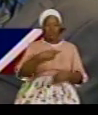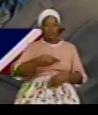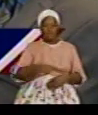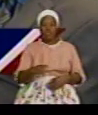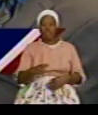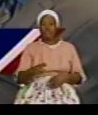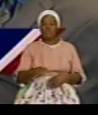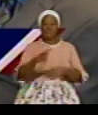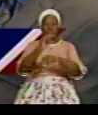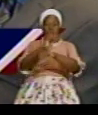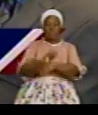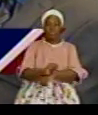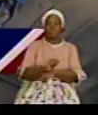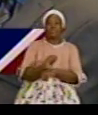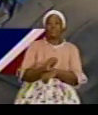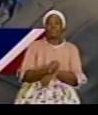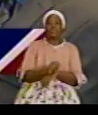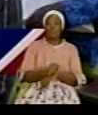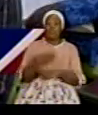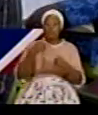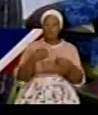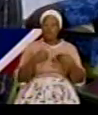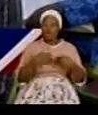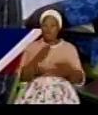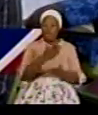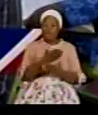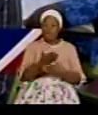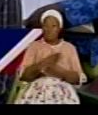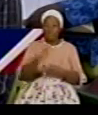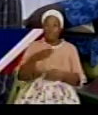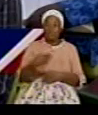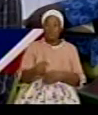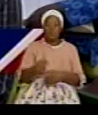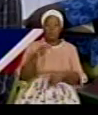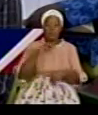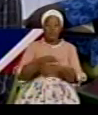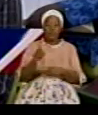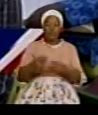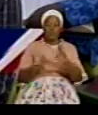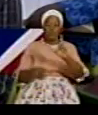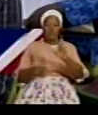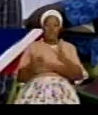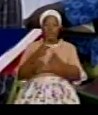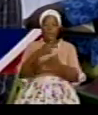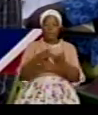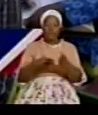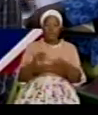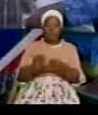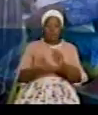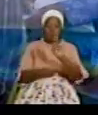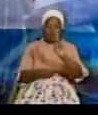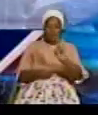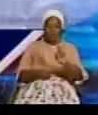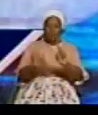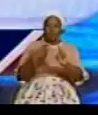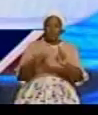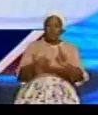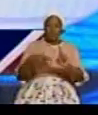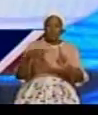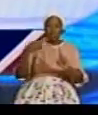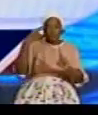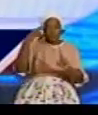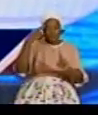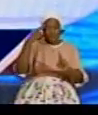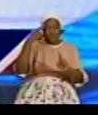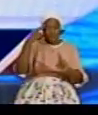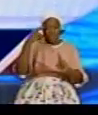religious tradition. We're dividing the message to three parts. Number one, the cause and the